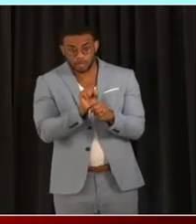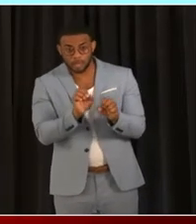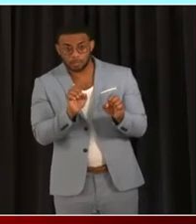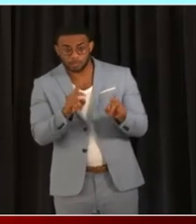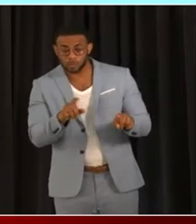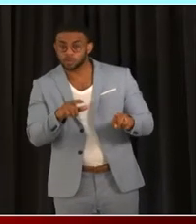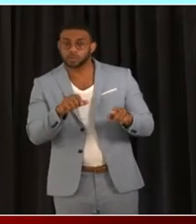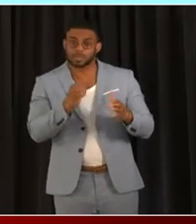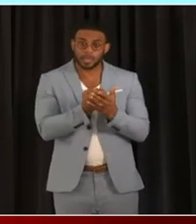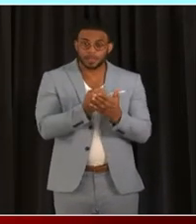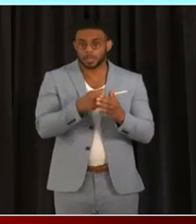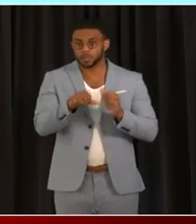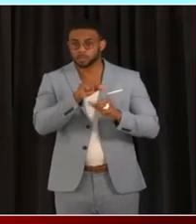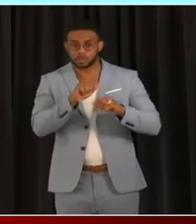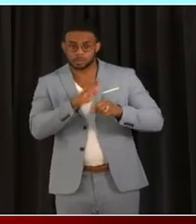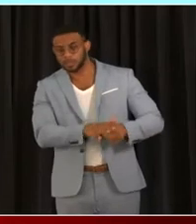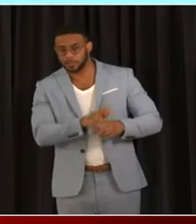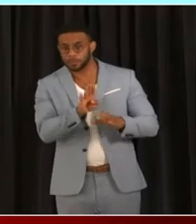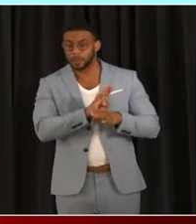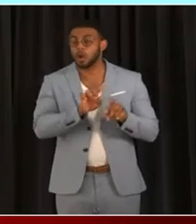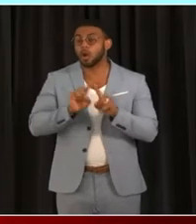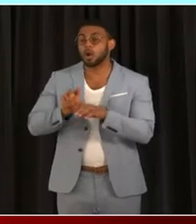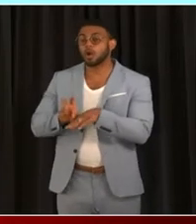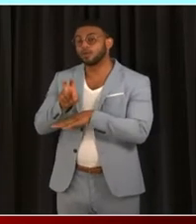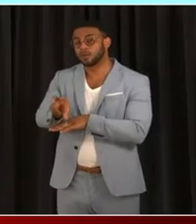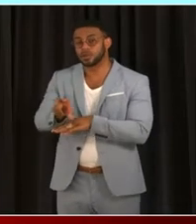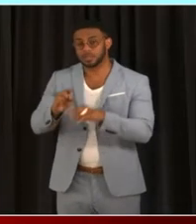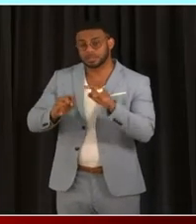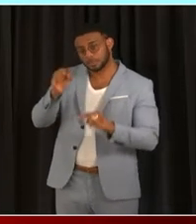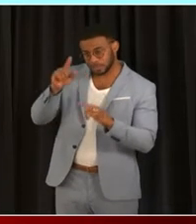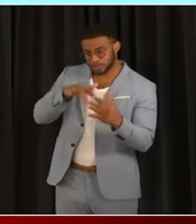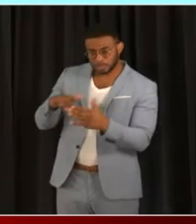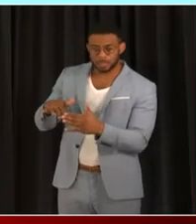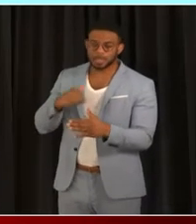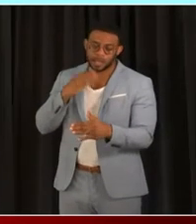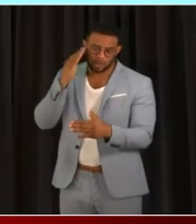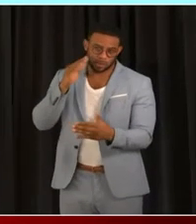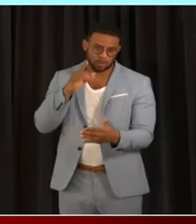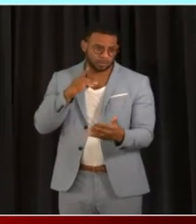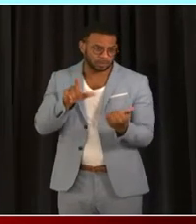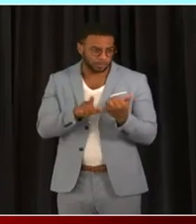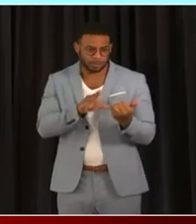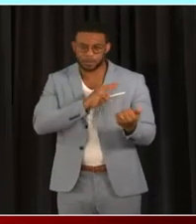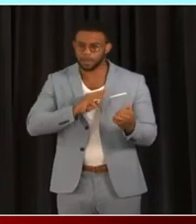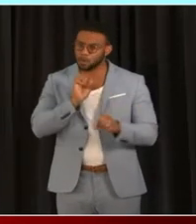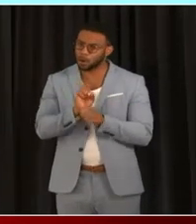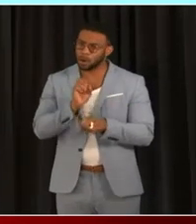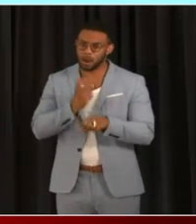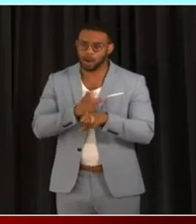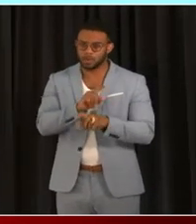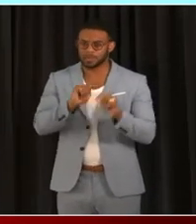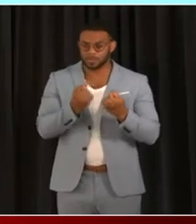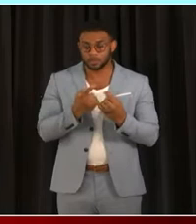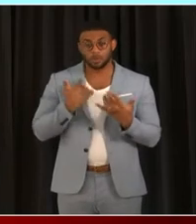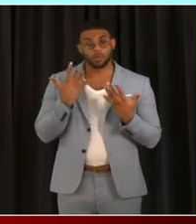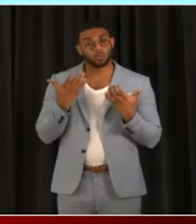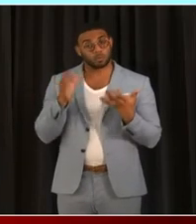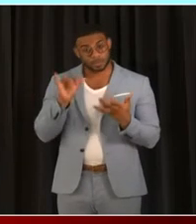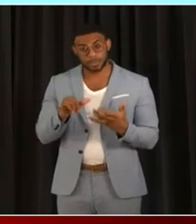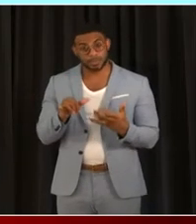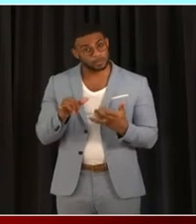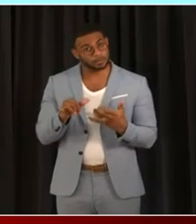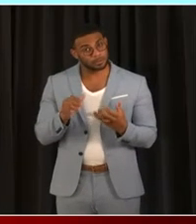for economically and socially disadvantaged businesses. We also funded a disparity study, and I know that the deputy mayor is working hard with his team. And we